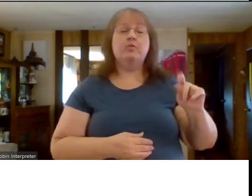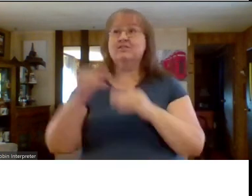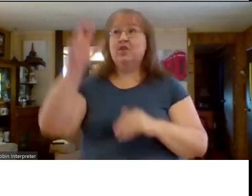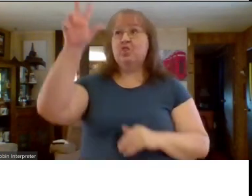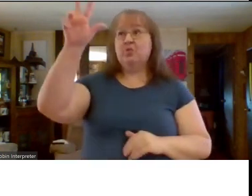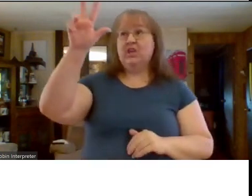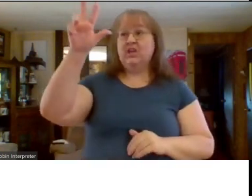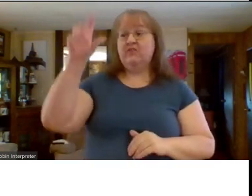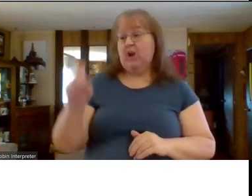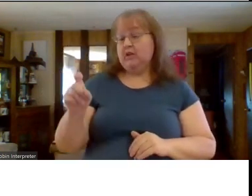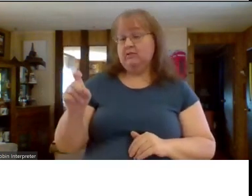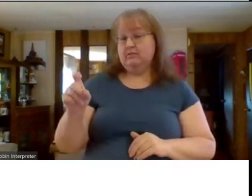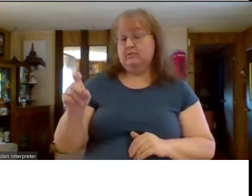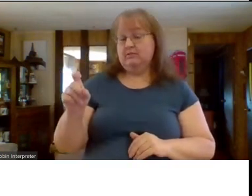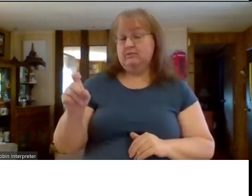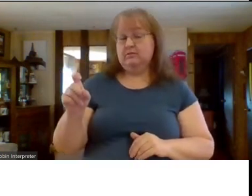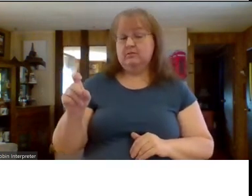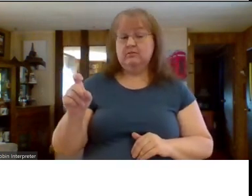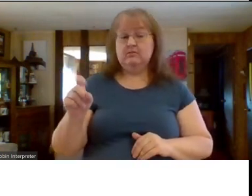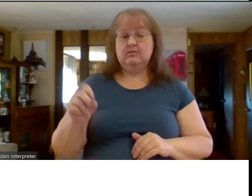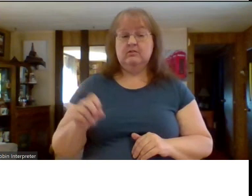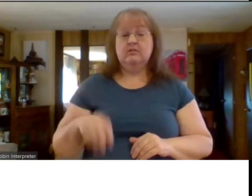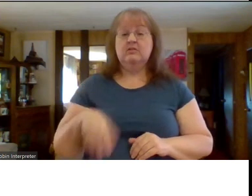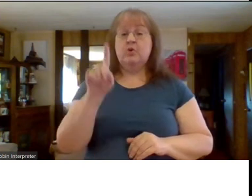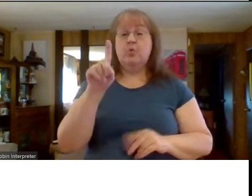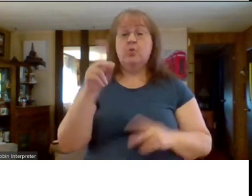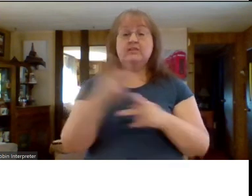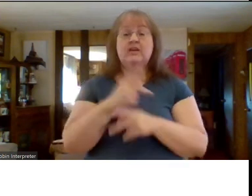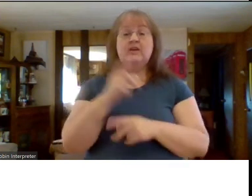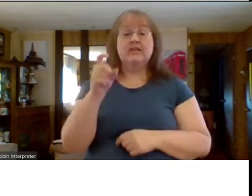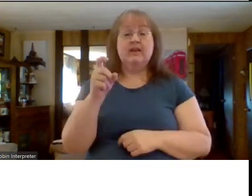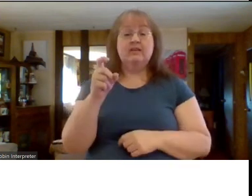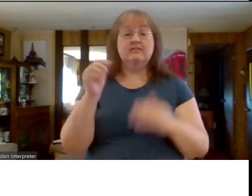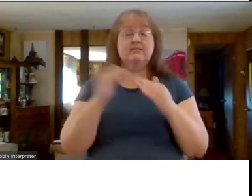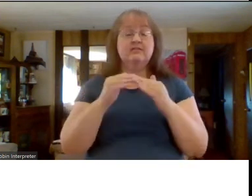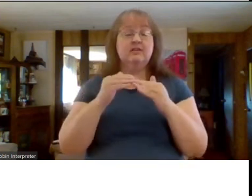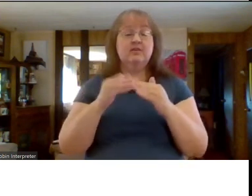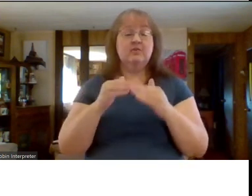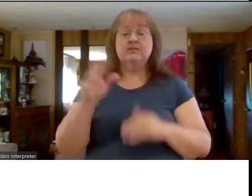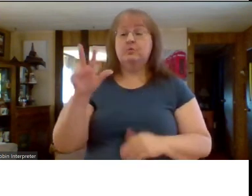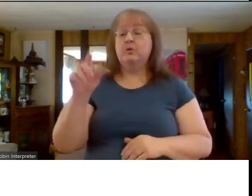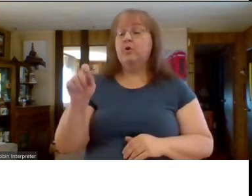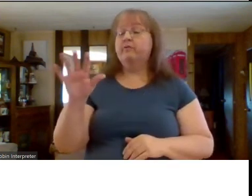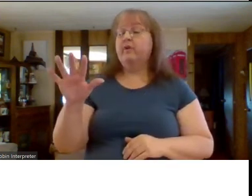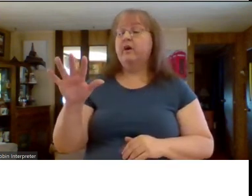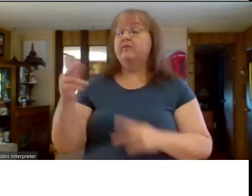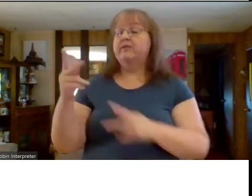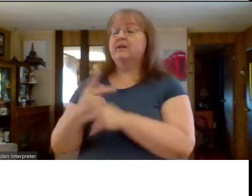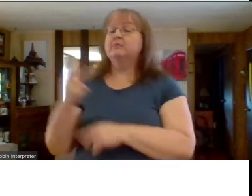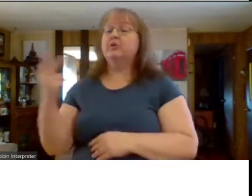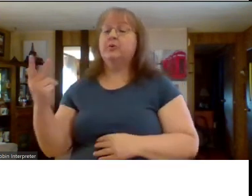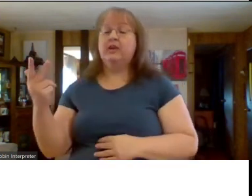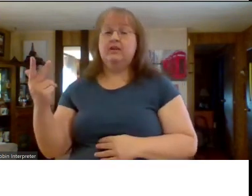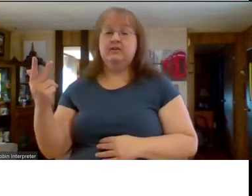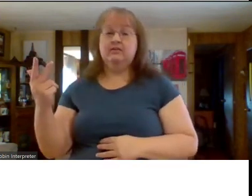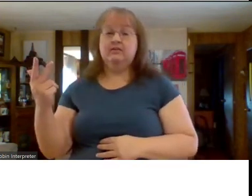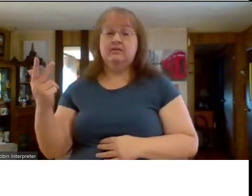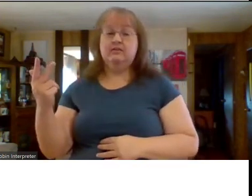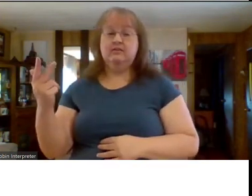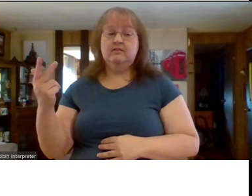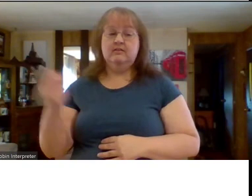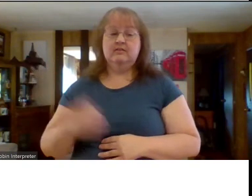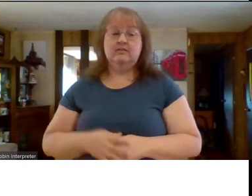have 1 over 3.5 equals 3 over x. So I'm going to say 1 times x